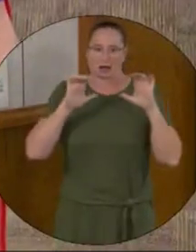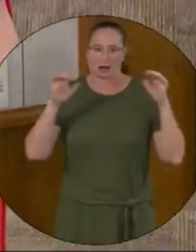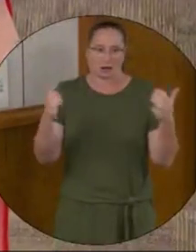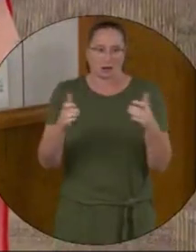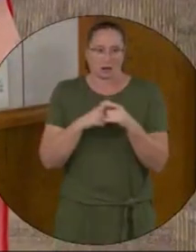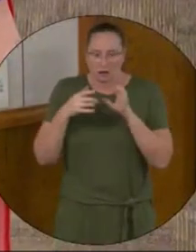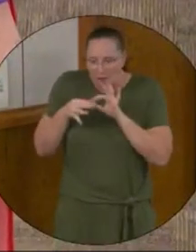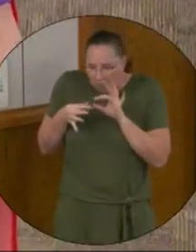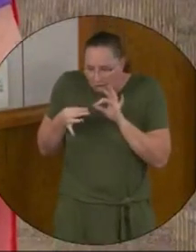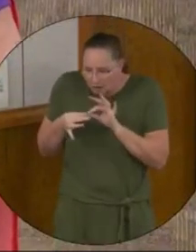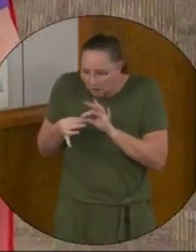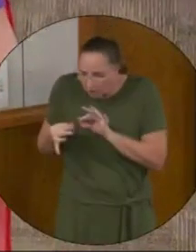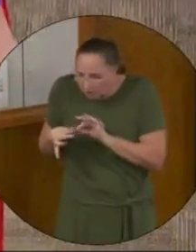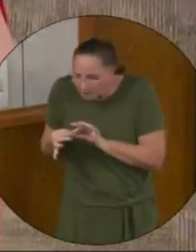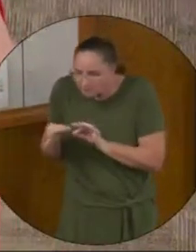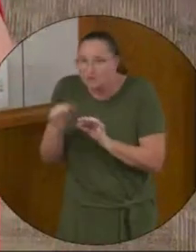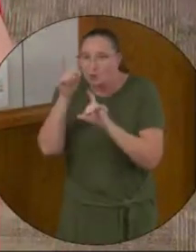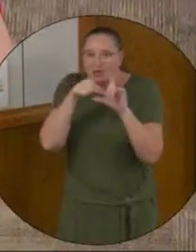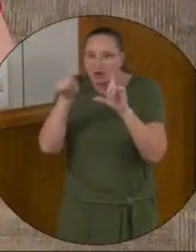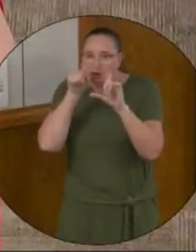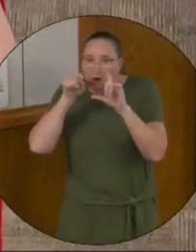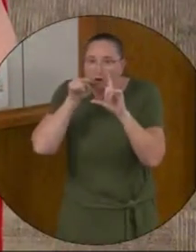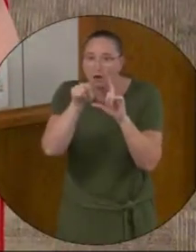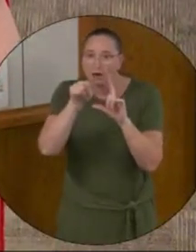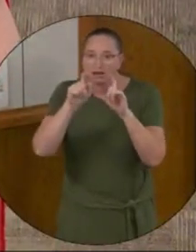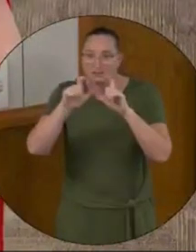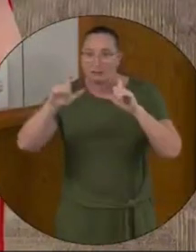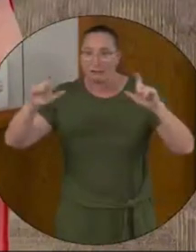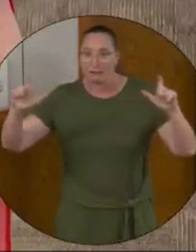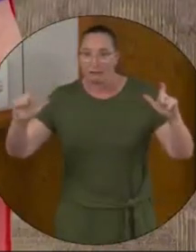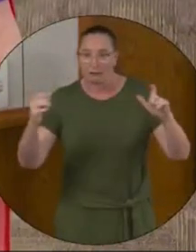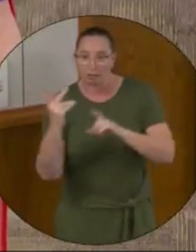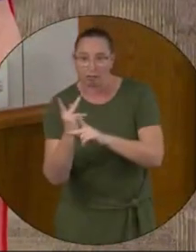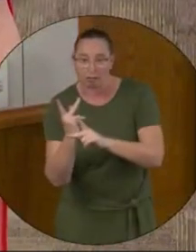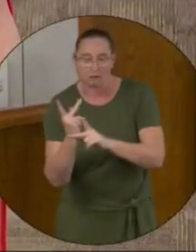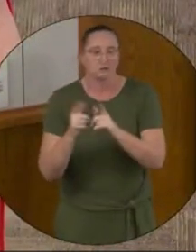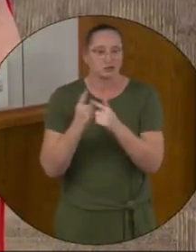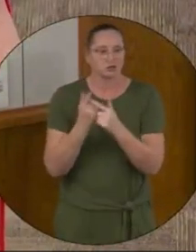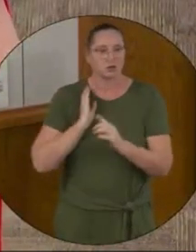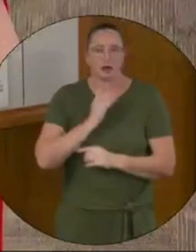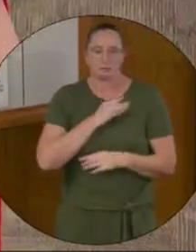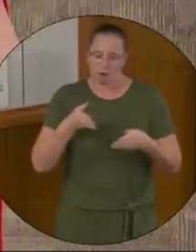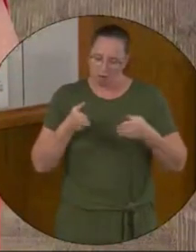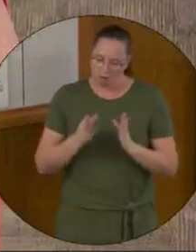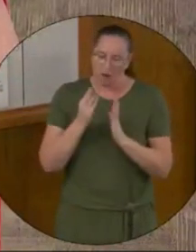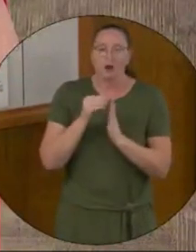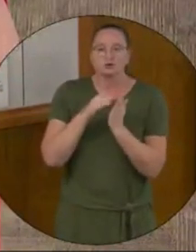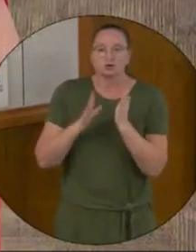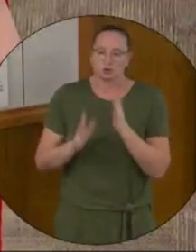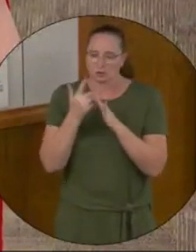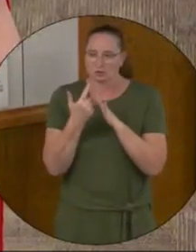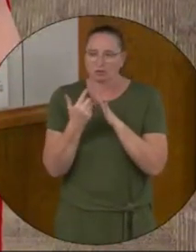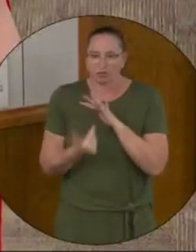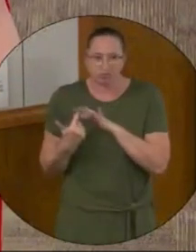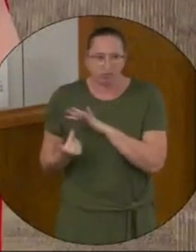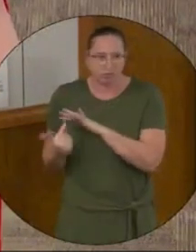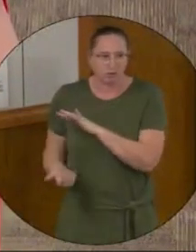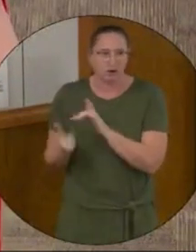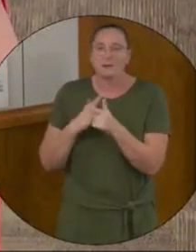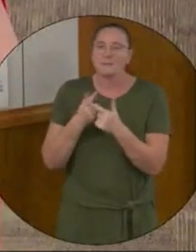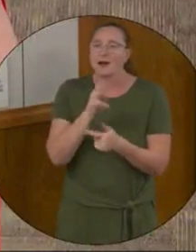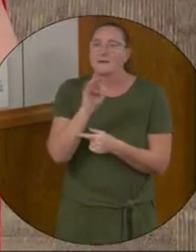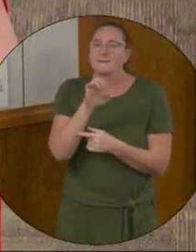down the alley so the target on your back doesn't grow larger. As a board, you have allowed students to fall through the cracks by allowing mean girl tactics to play out